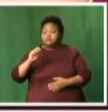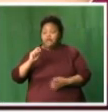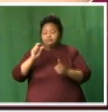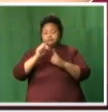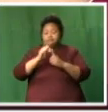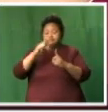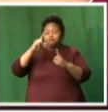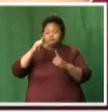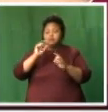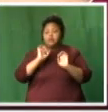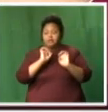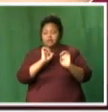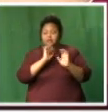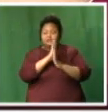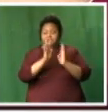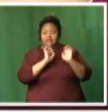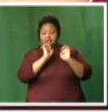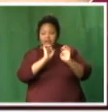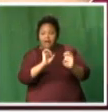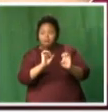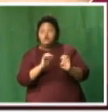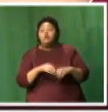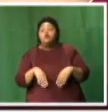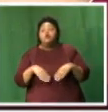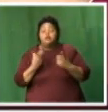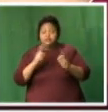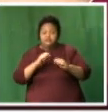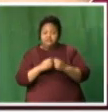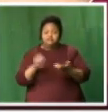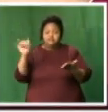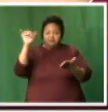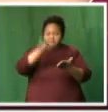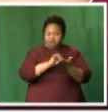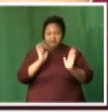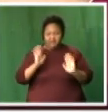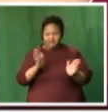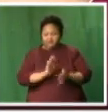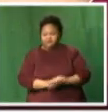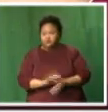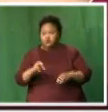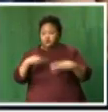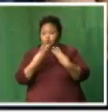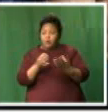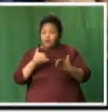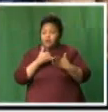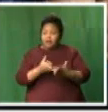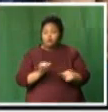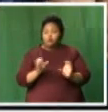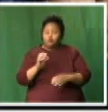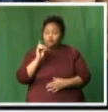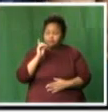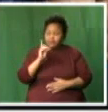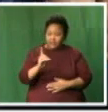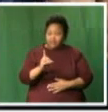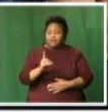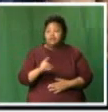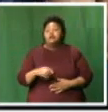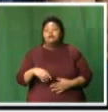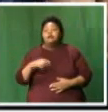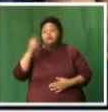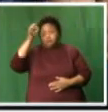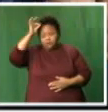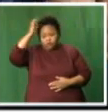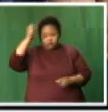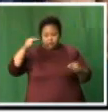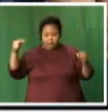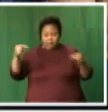eveni laseQatar emidlalweni lengephansi kwaGroup C kanye naGroup D iyachubeka lomuhla. KuGroup D iTunisia itawutholana etulo neFrance